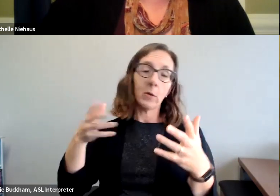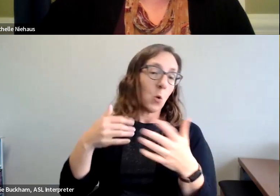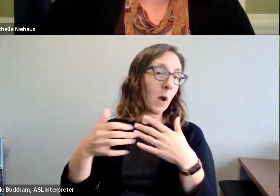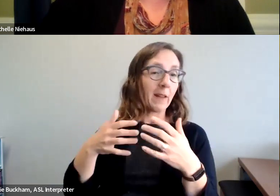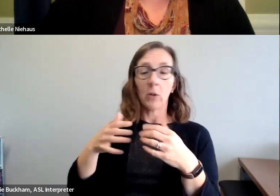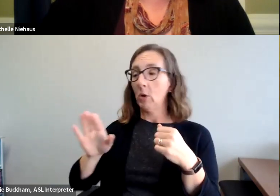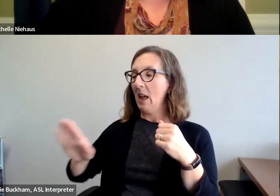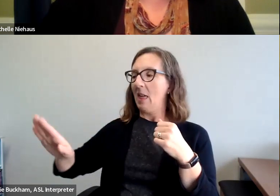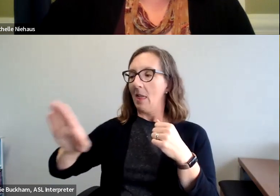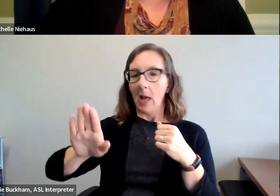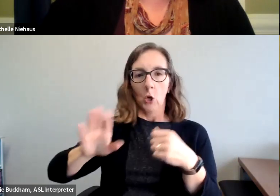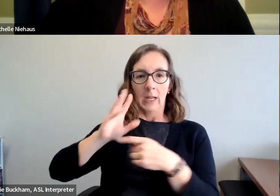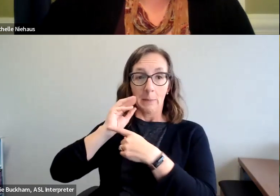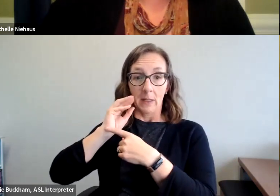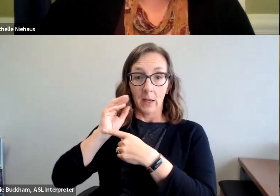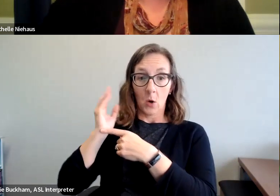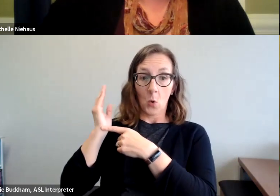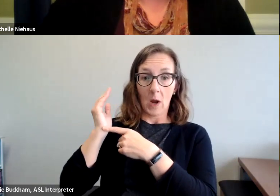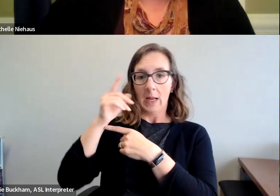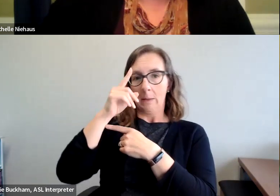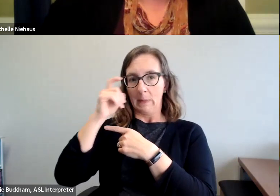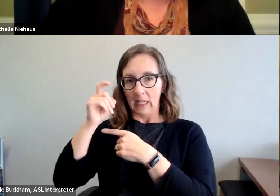didn't know, due to the fact